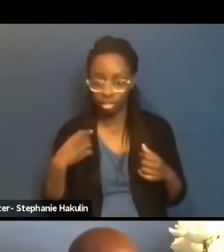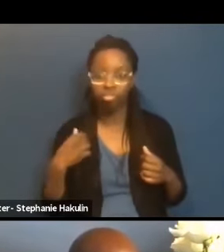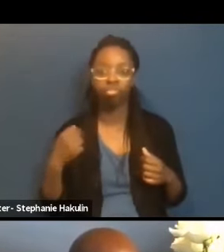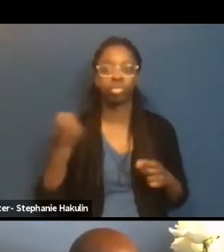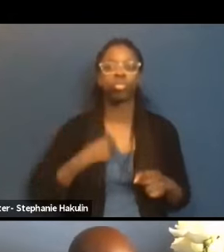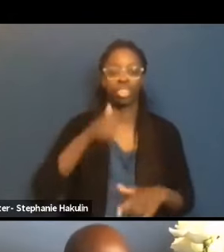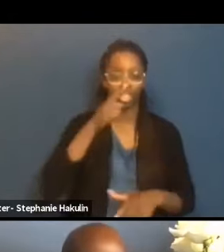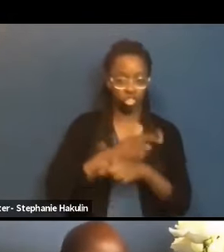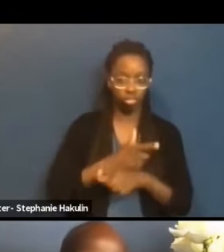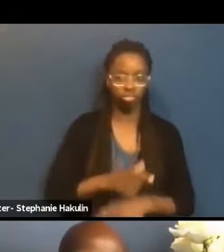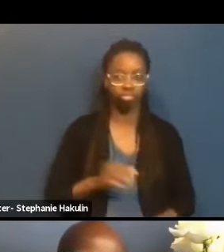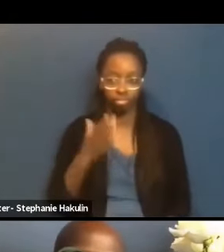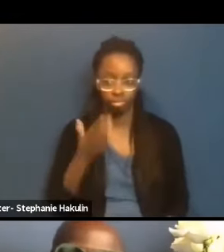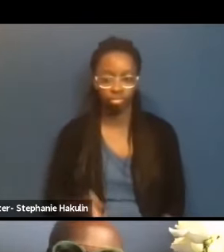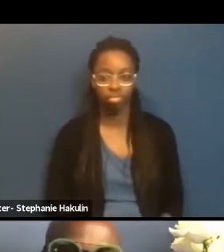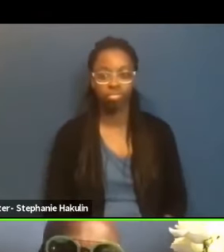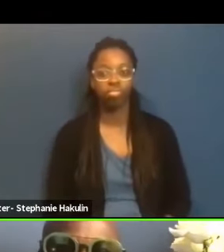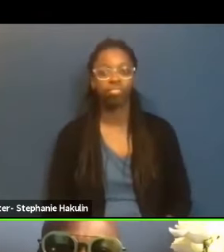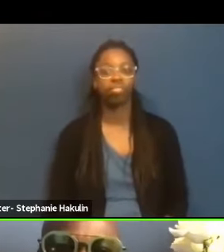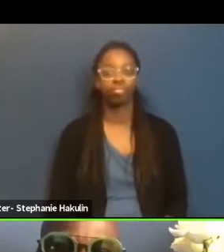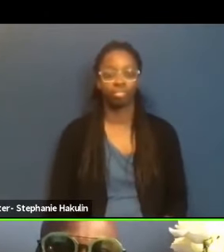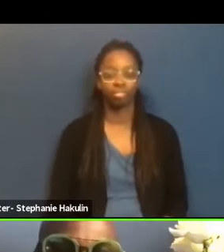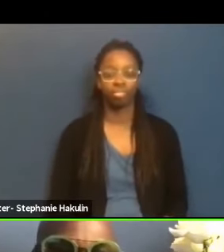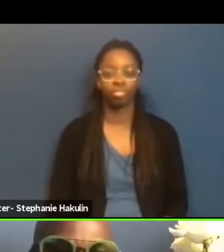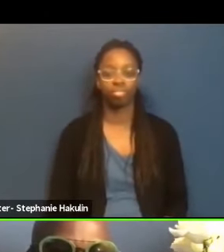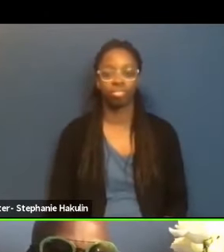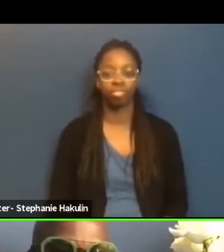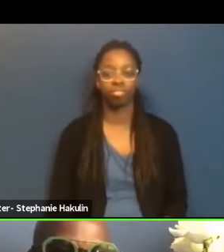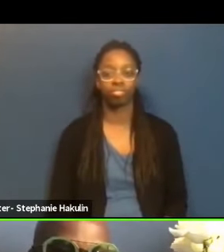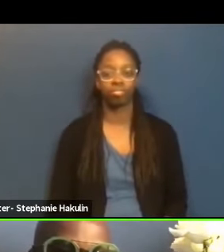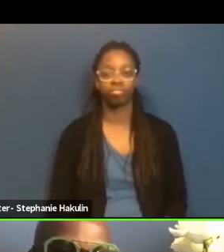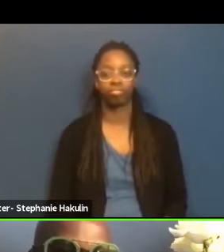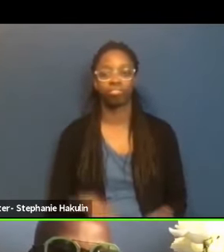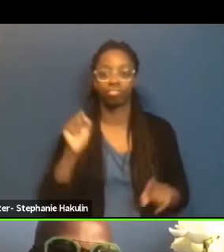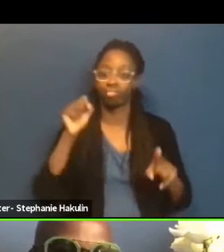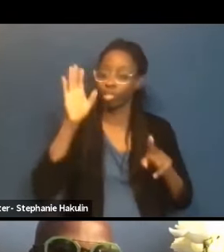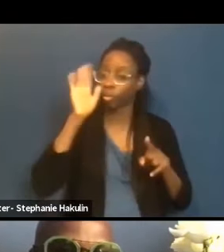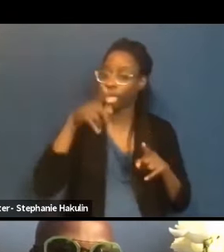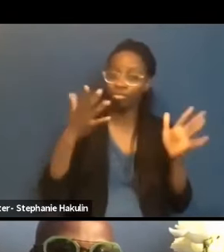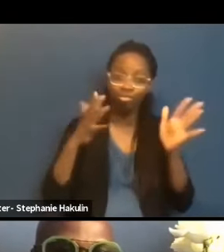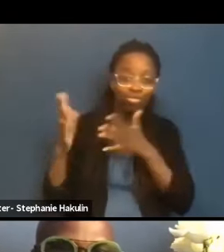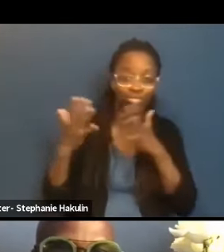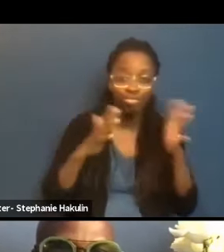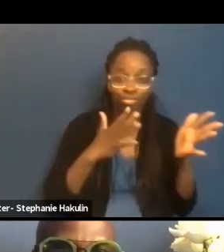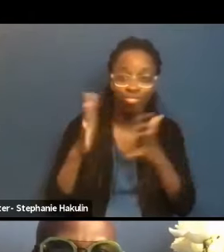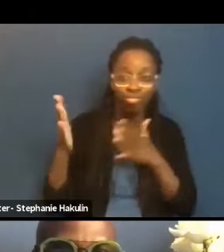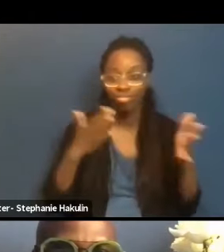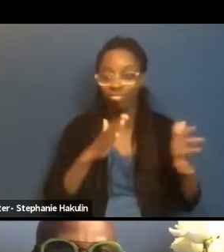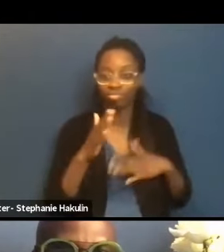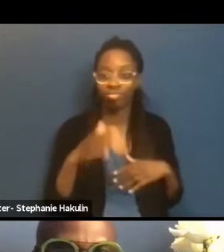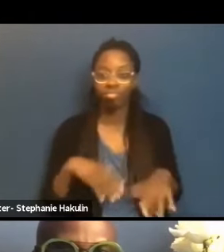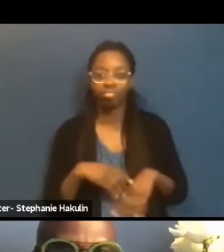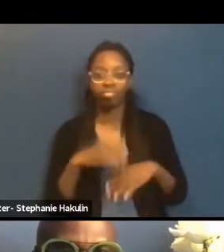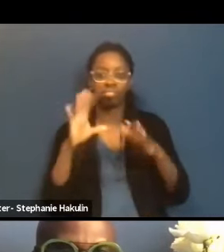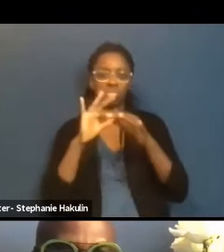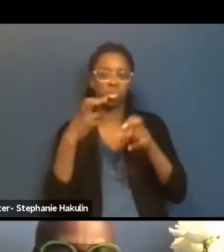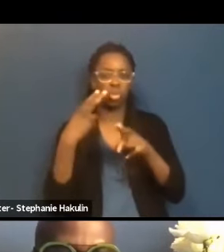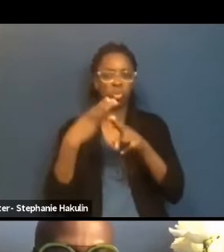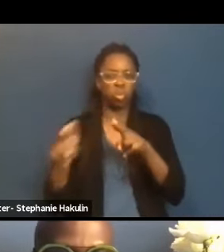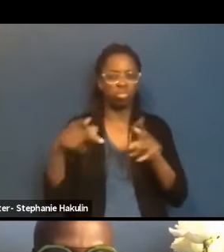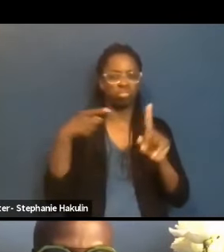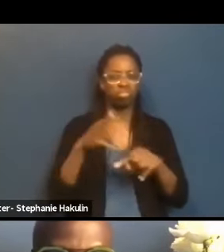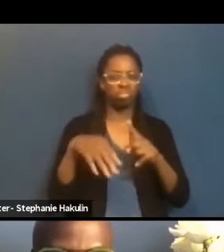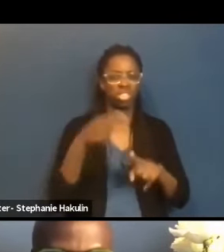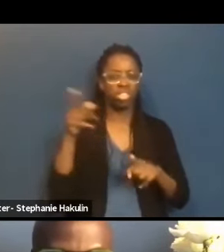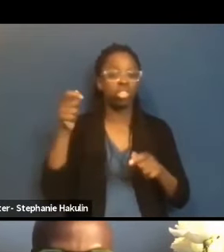say it, Bamuthi. You know I had to shout that out. Yes. Real quick, I just want to tell you a little bit about the job of the judges, and then you'll hear